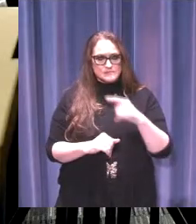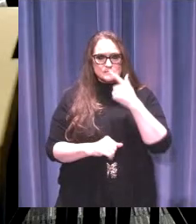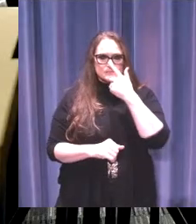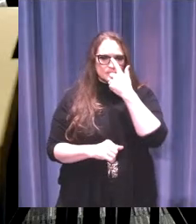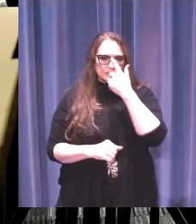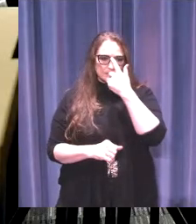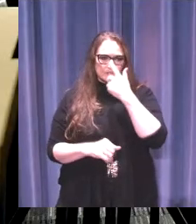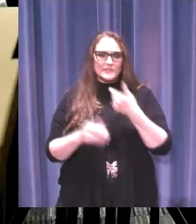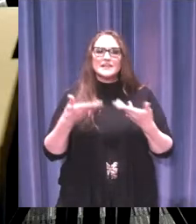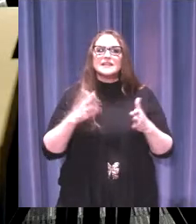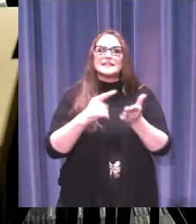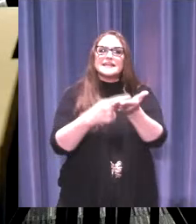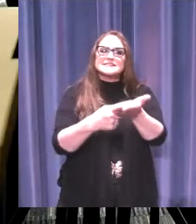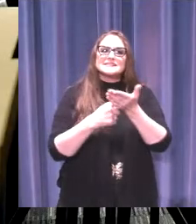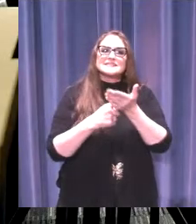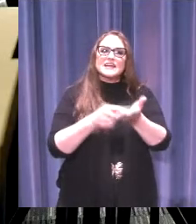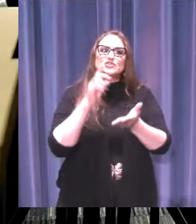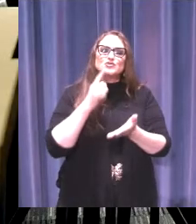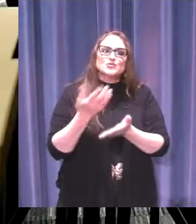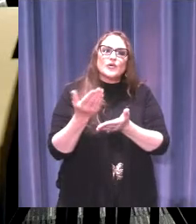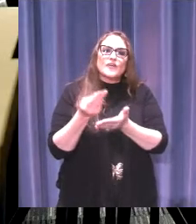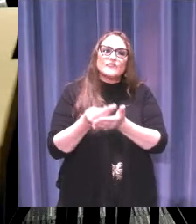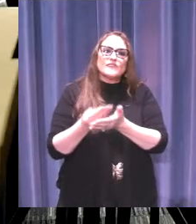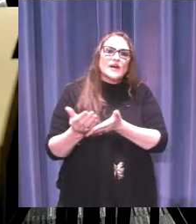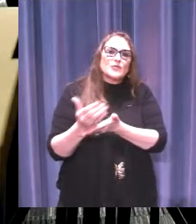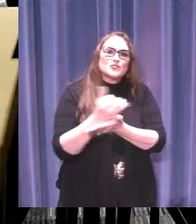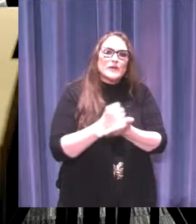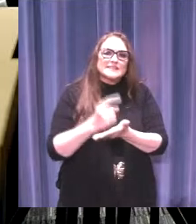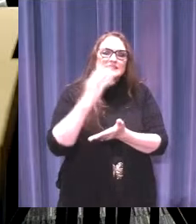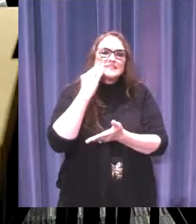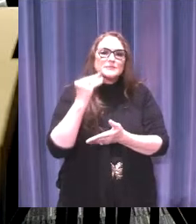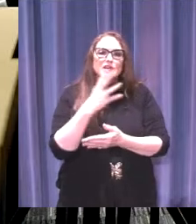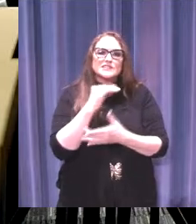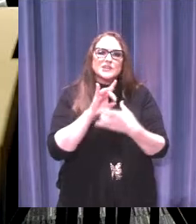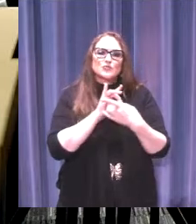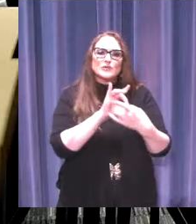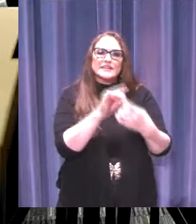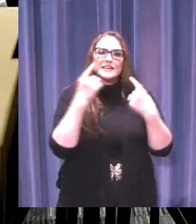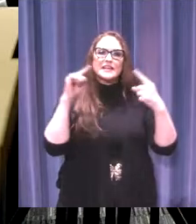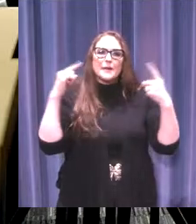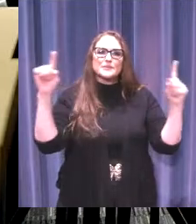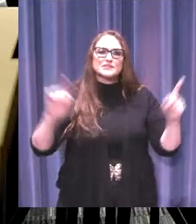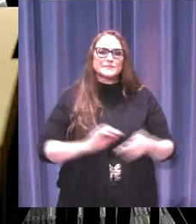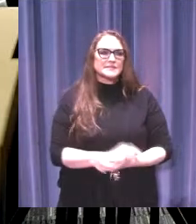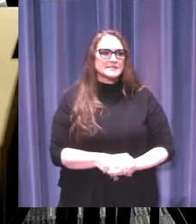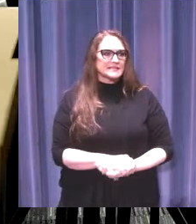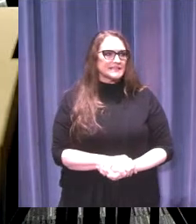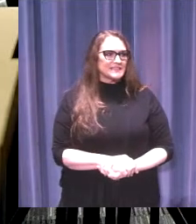Let's discuss your fundraising experience and related accomplishments.